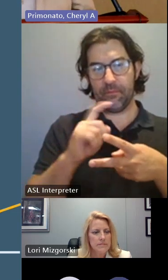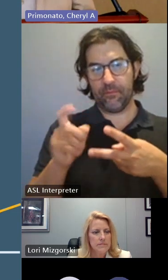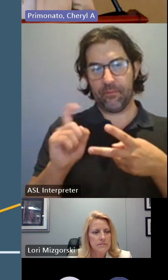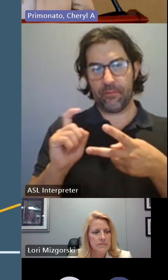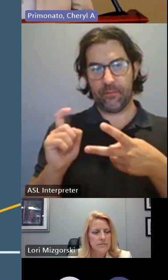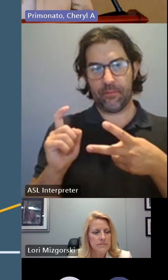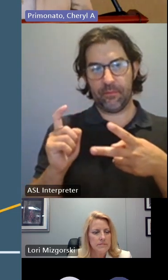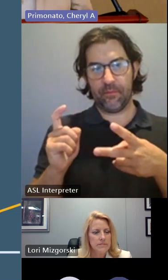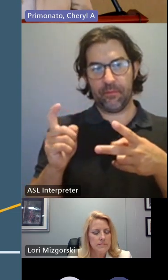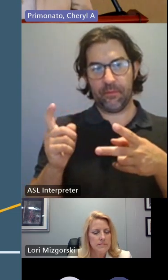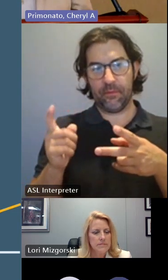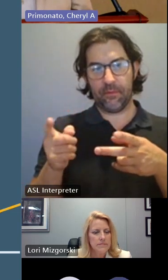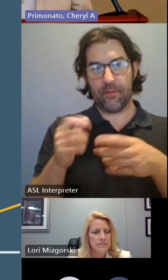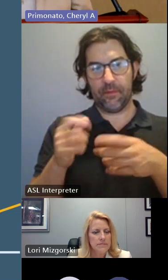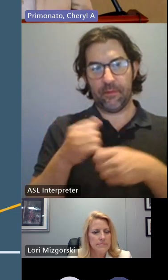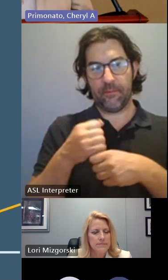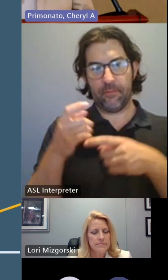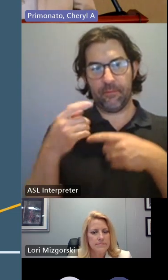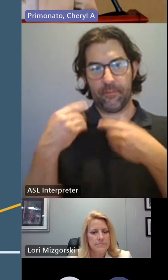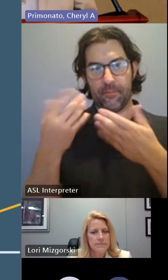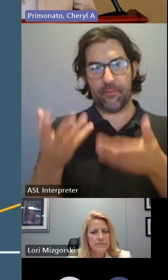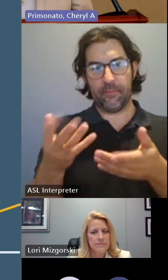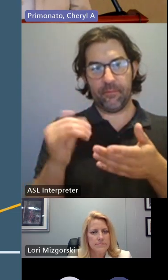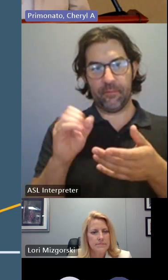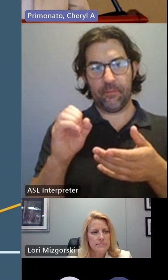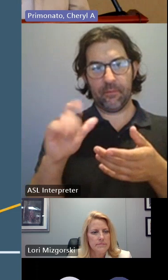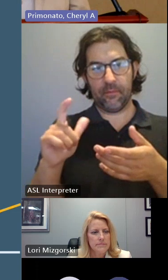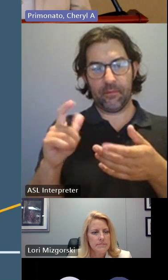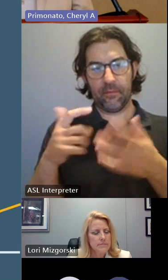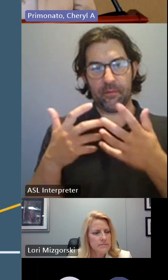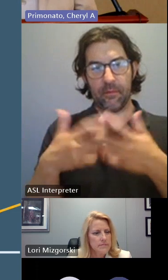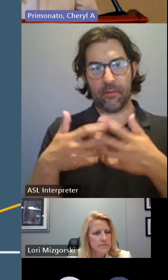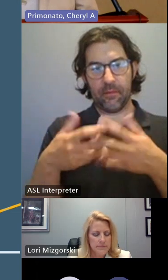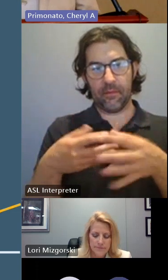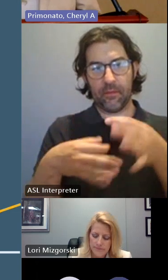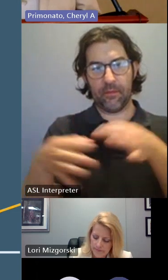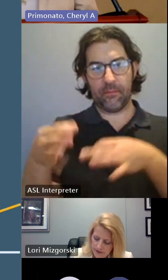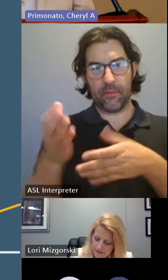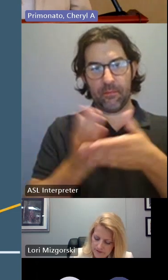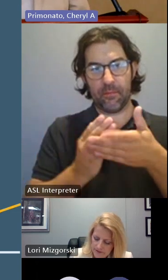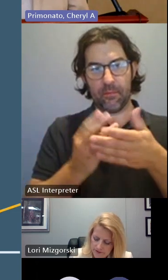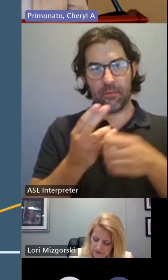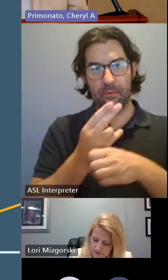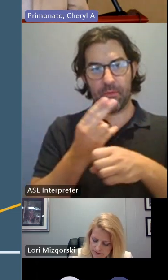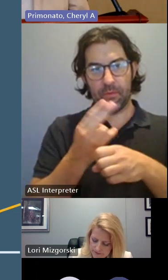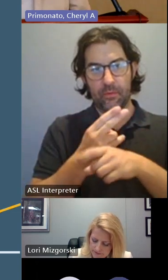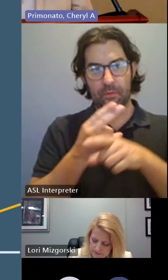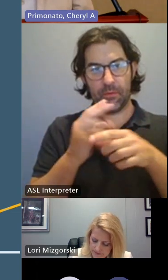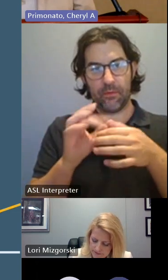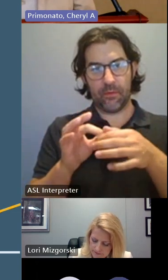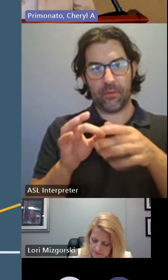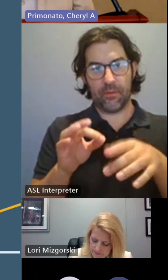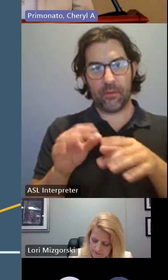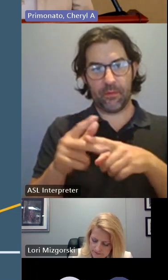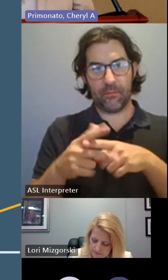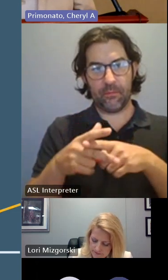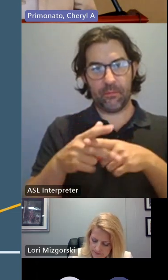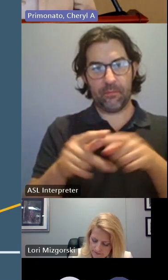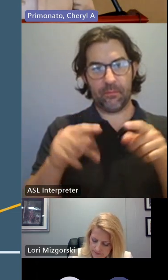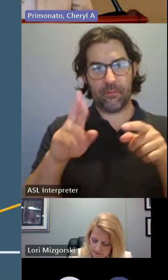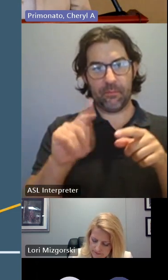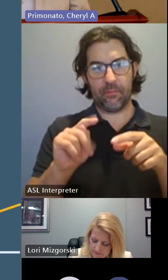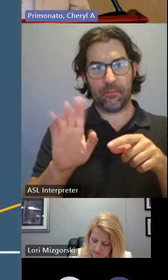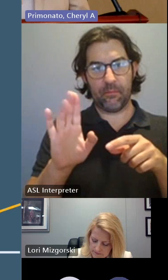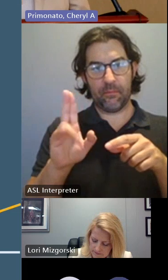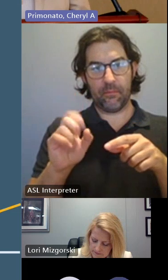it was to furnish and deliver Cummins ISL engine replacement parts utilized in the maintenance of PRT's bus fleet over